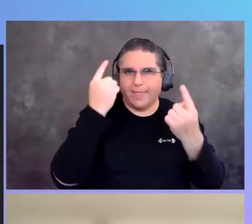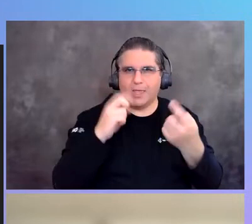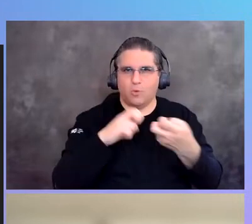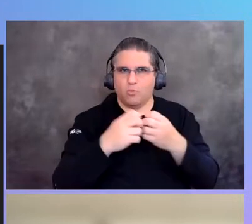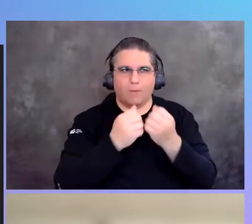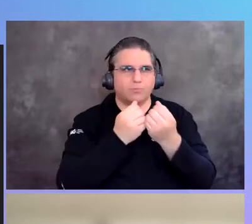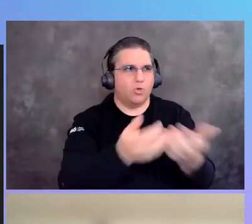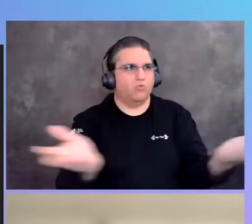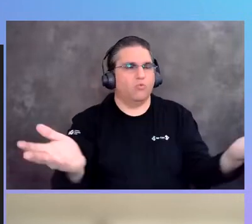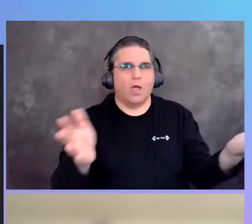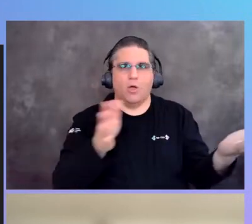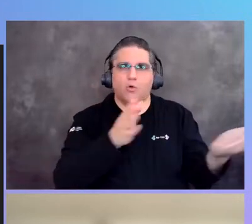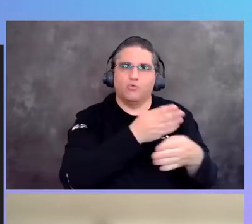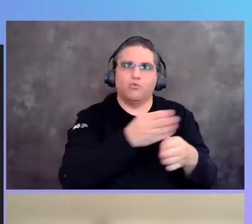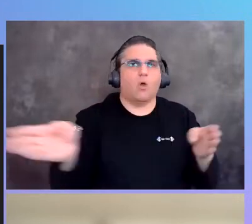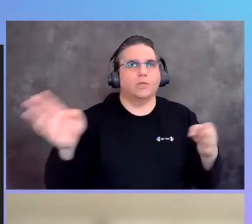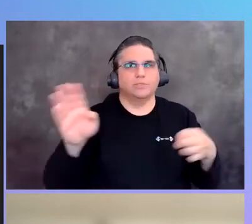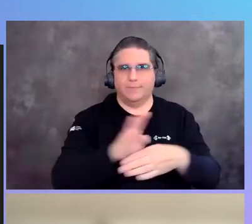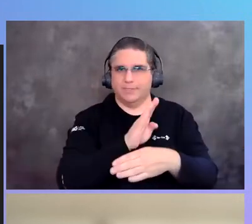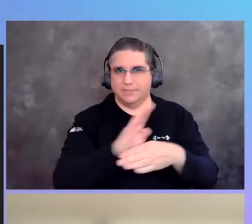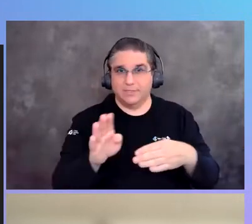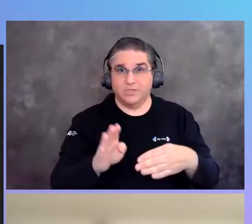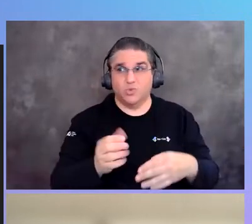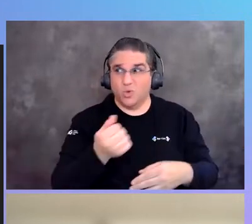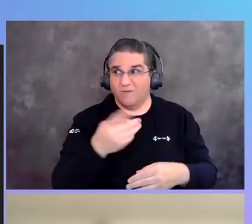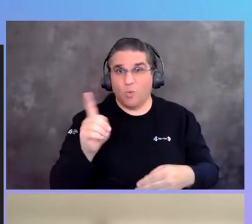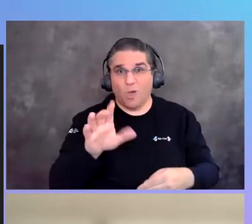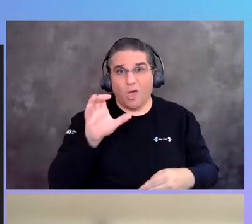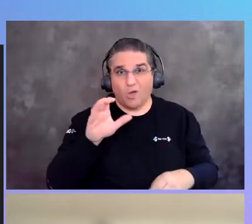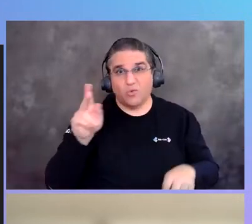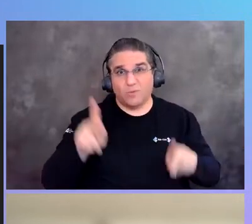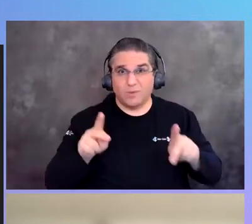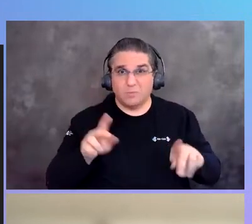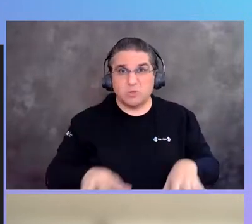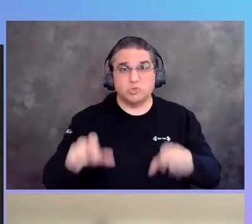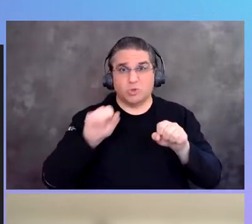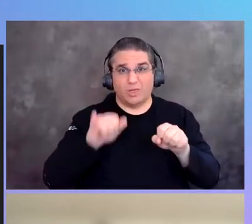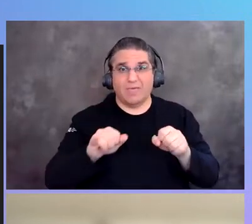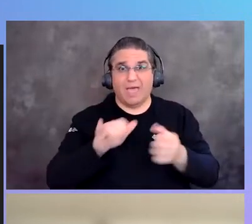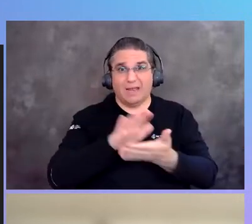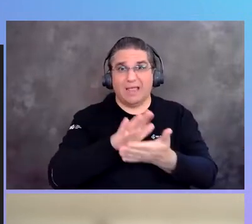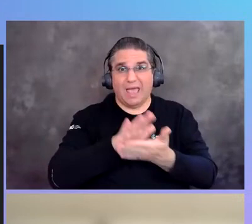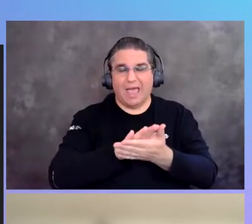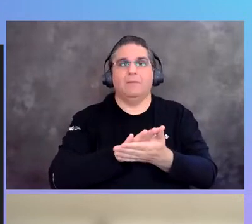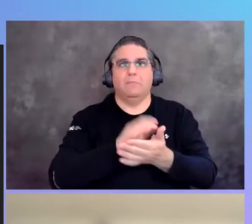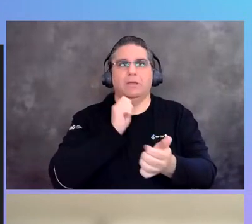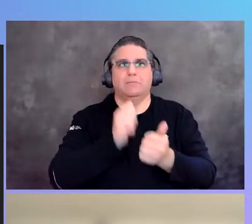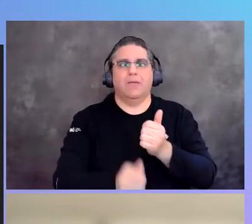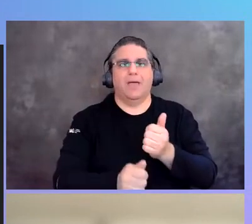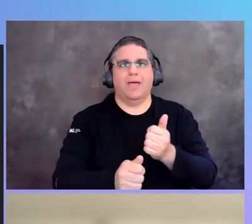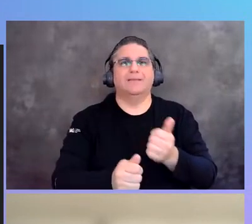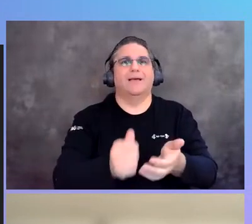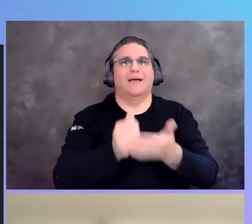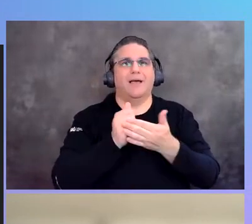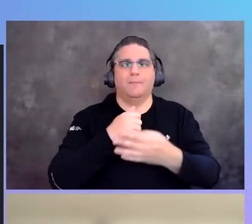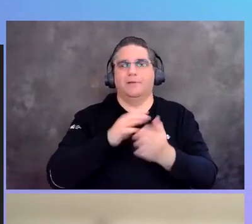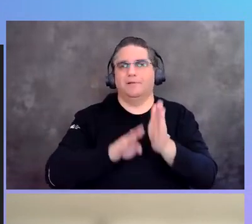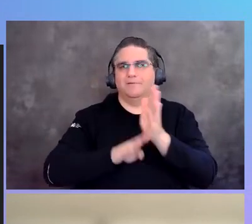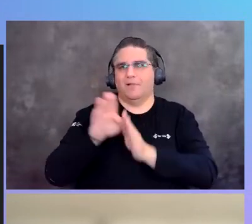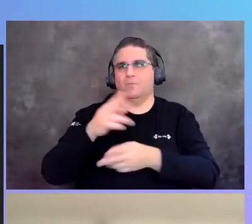are hundreds of people, I think, now that have gone through that academy, so we can actually start developing our products in the right way as well.